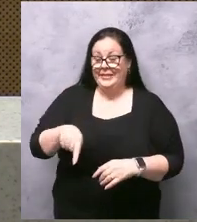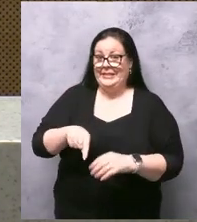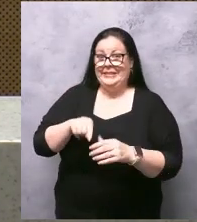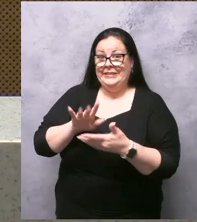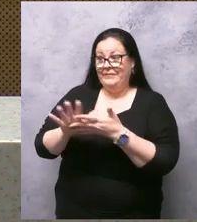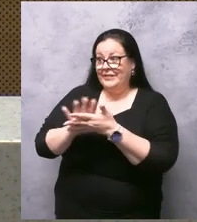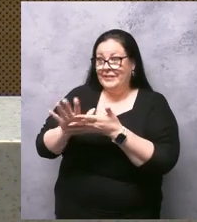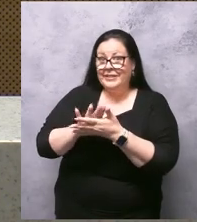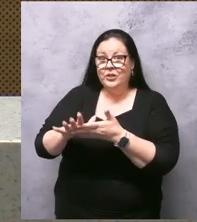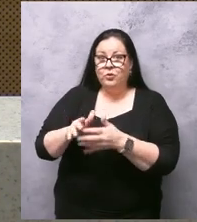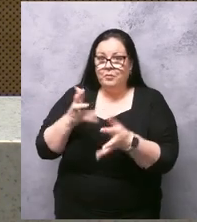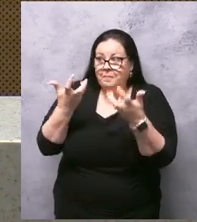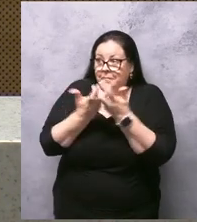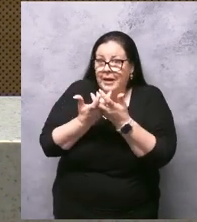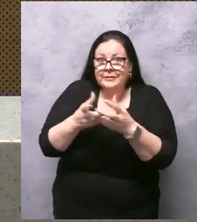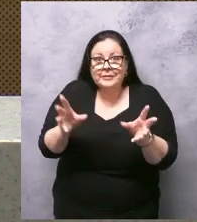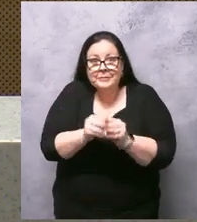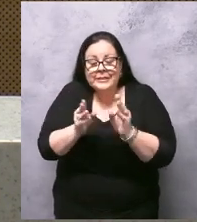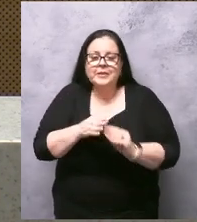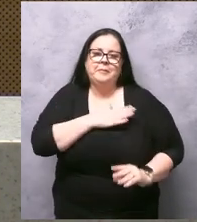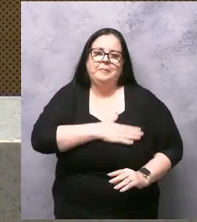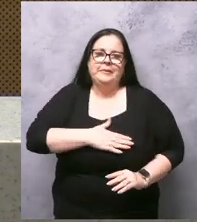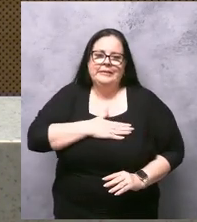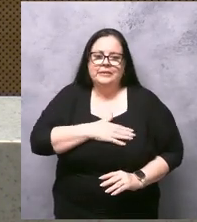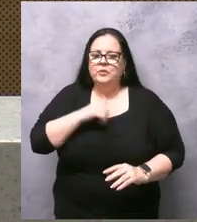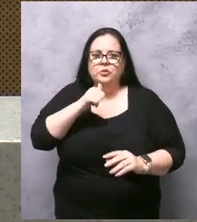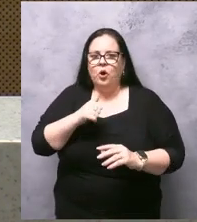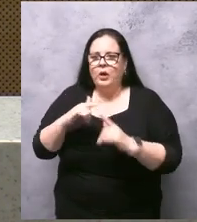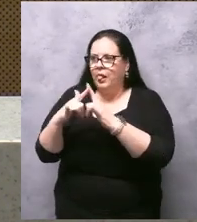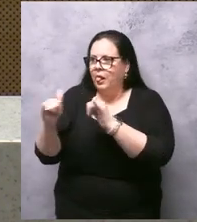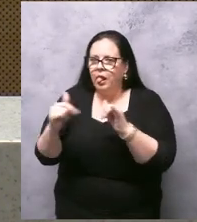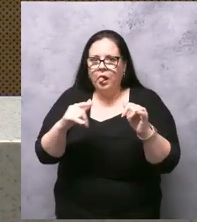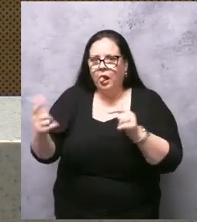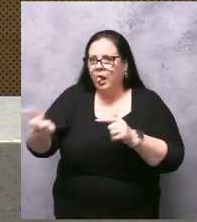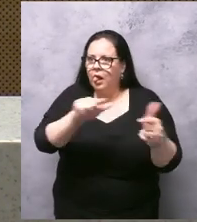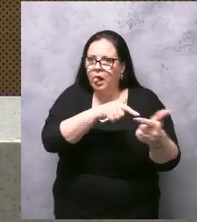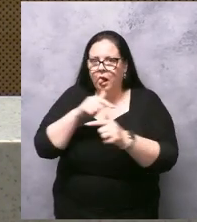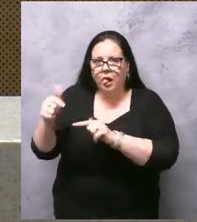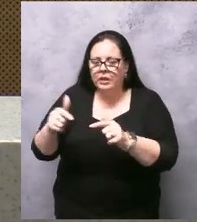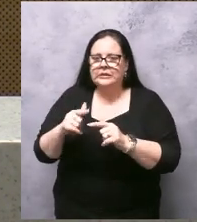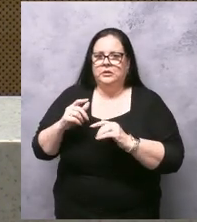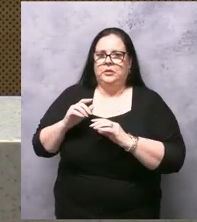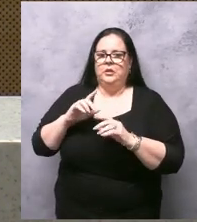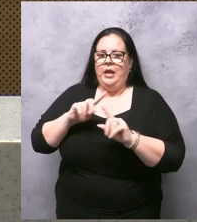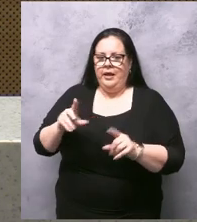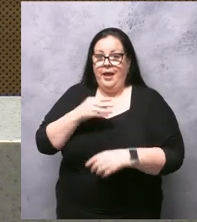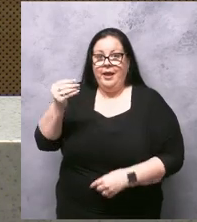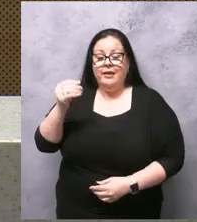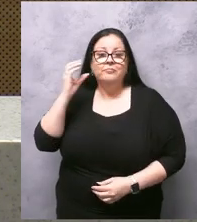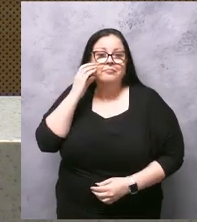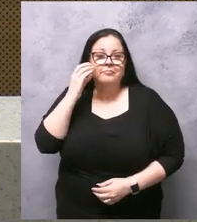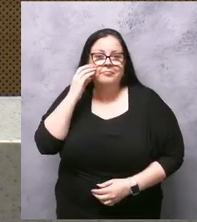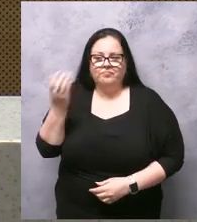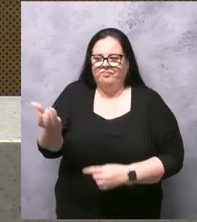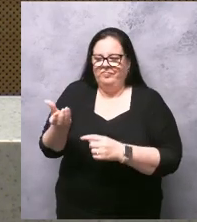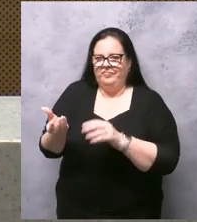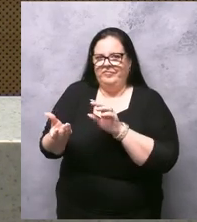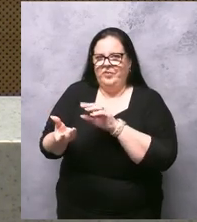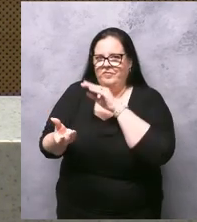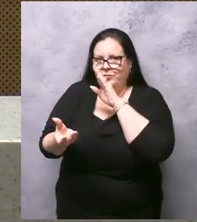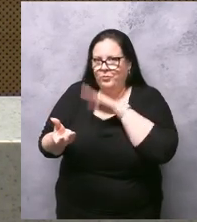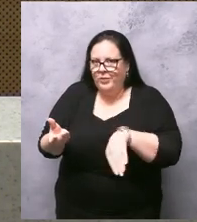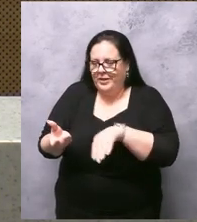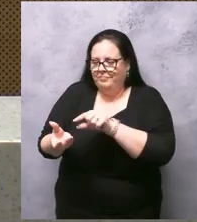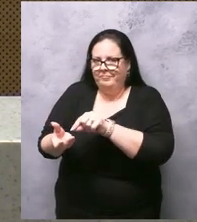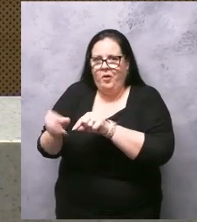adequately reflect the proceedings, I respectfully ask that you please refrain from talking while others are speaking and cell phones are turned in silent mode.